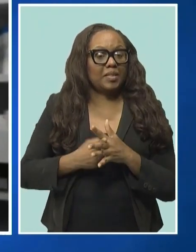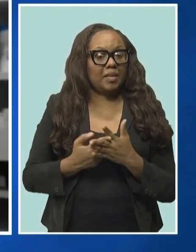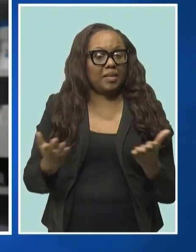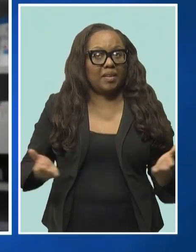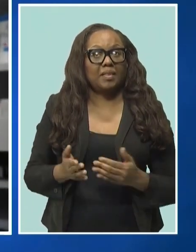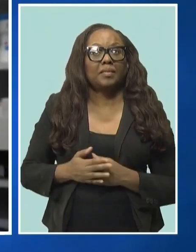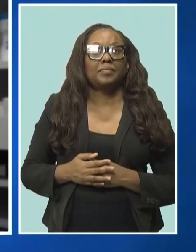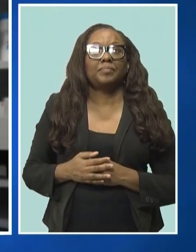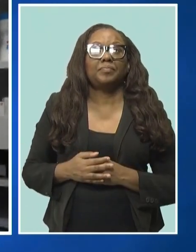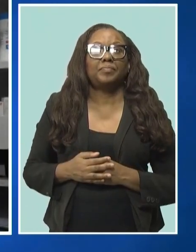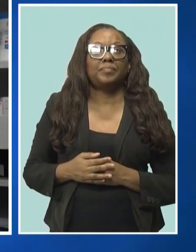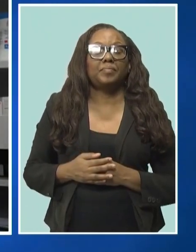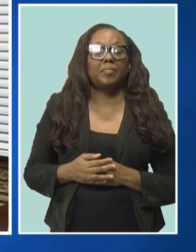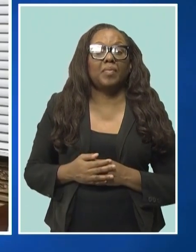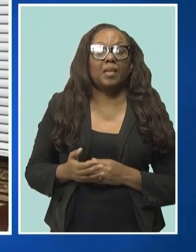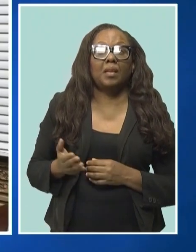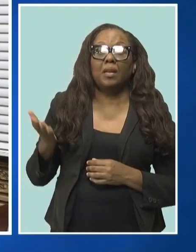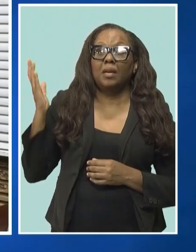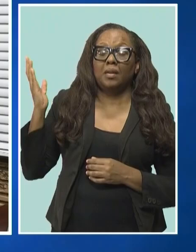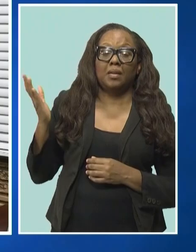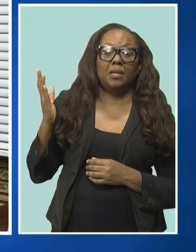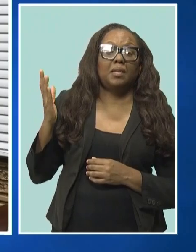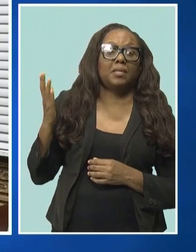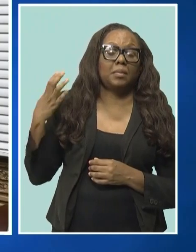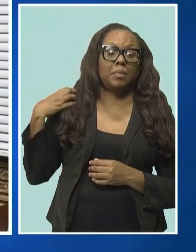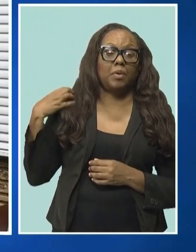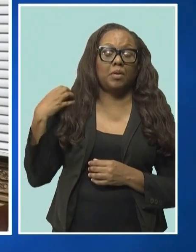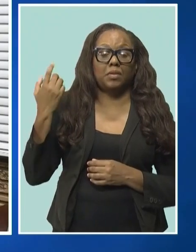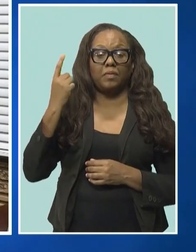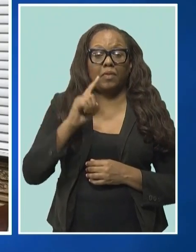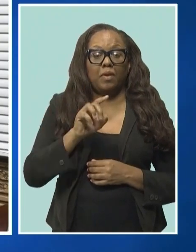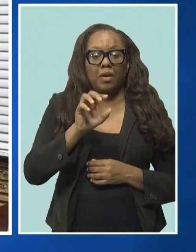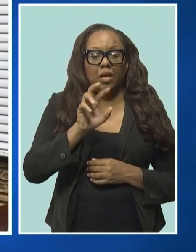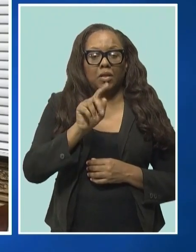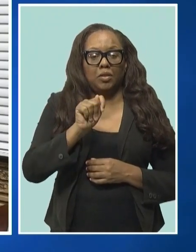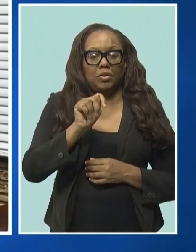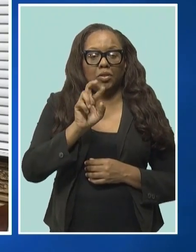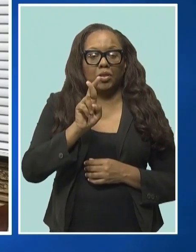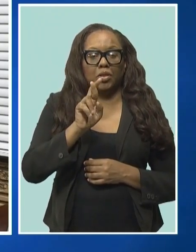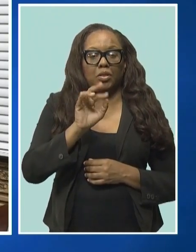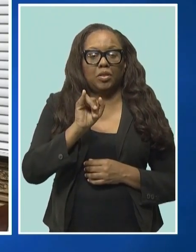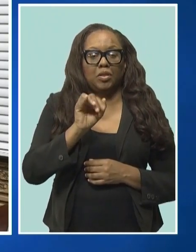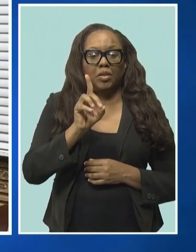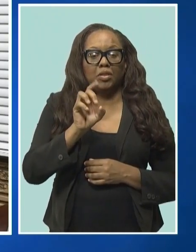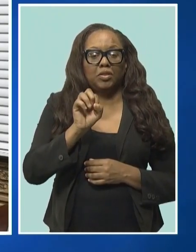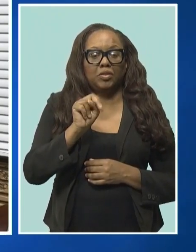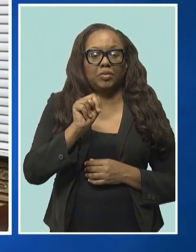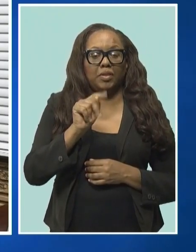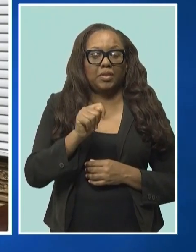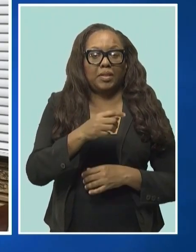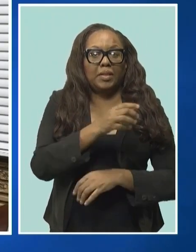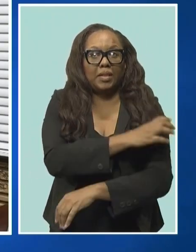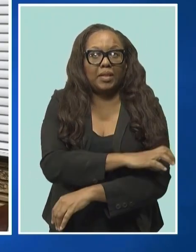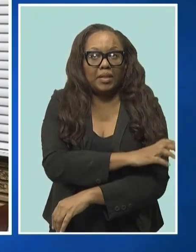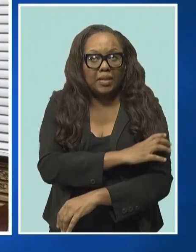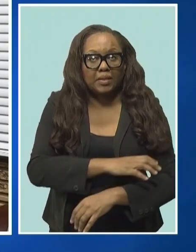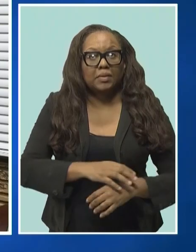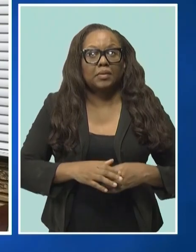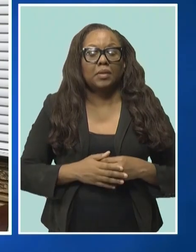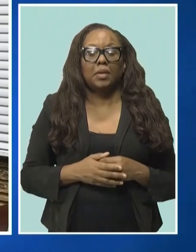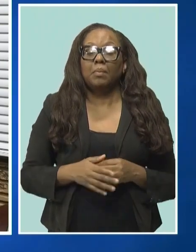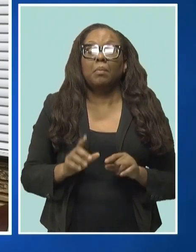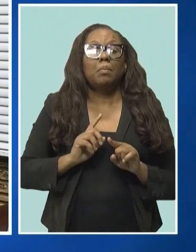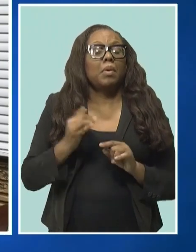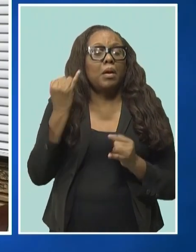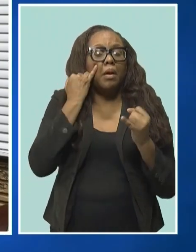owner of Trident Care Clinic says NCDs remain the leading cause of death in Barbados, but preventative steps like